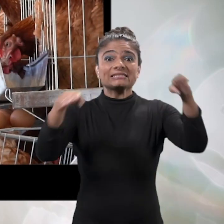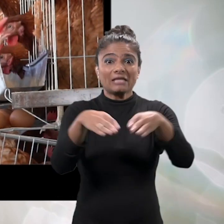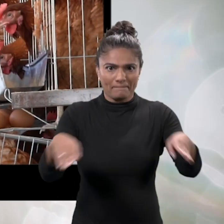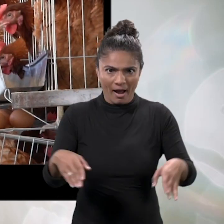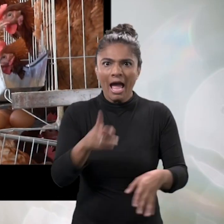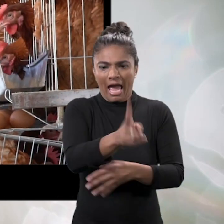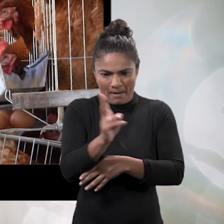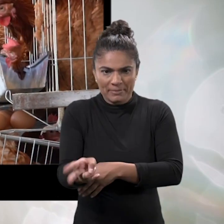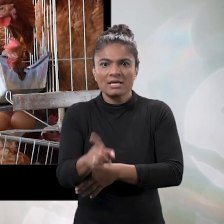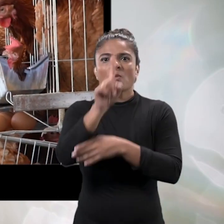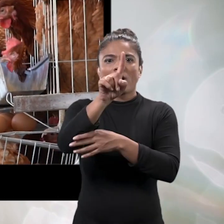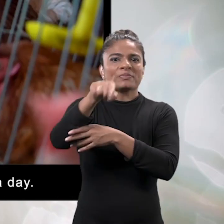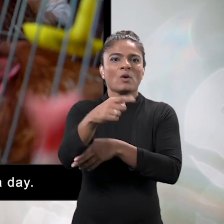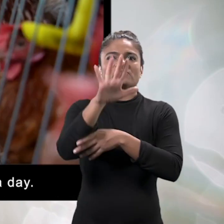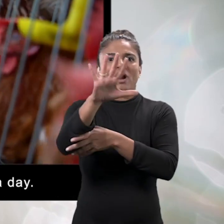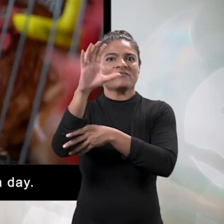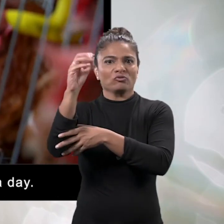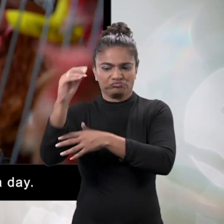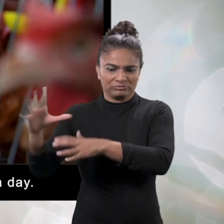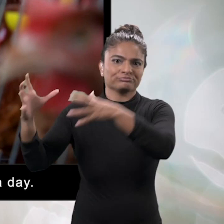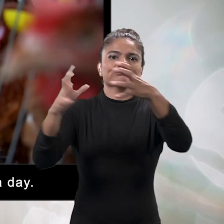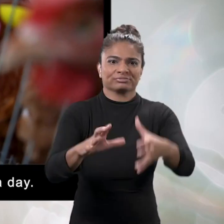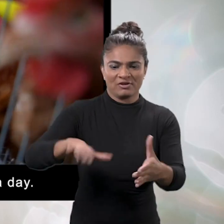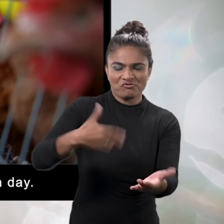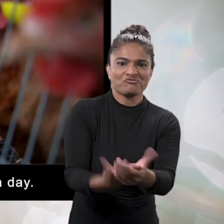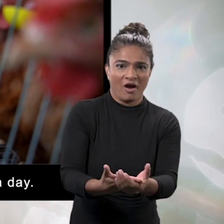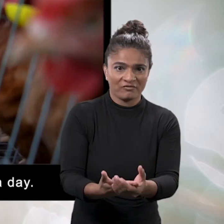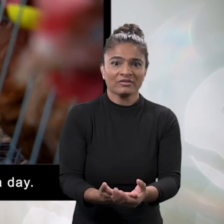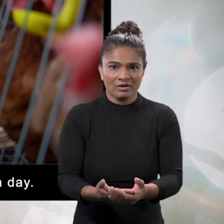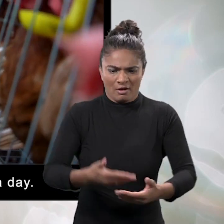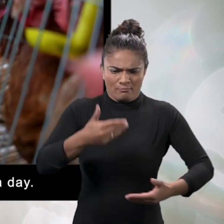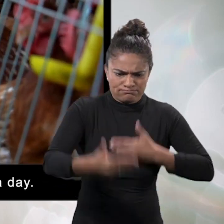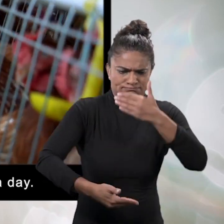3,000 sezizonke. Right. Lezi ke ezokuqala